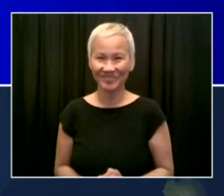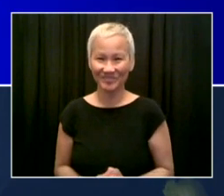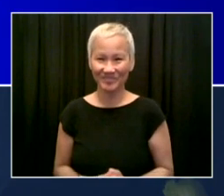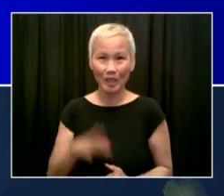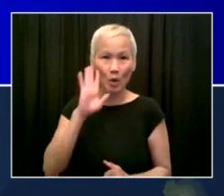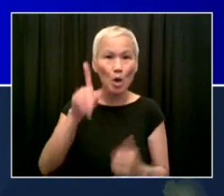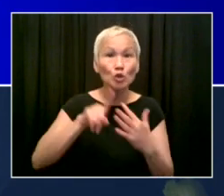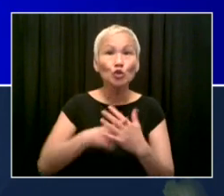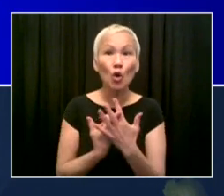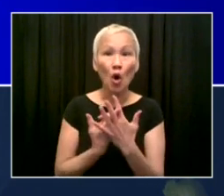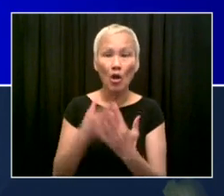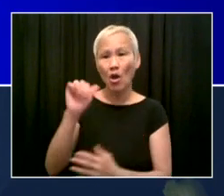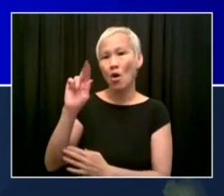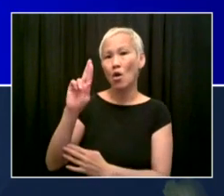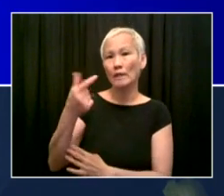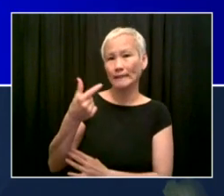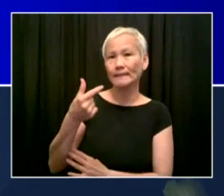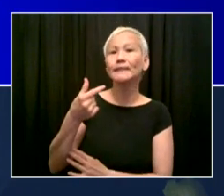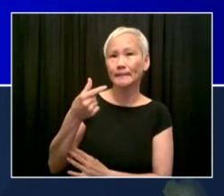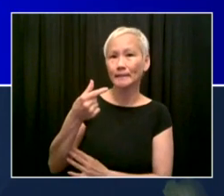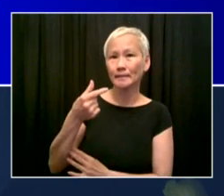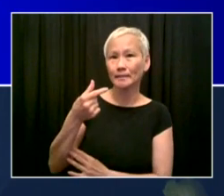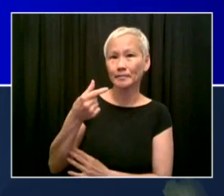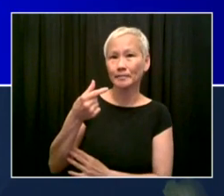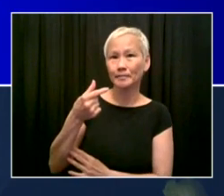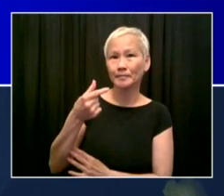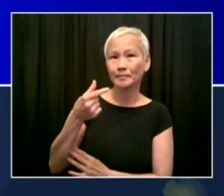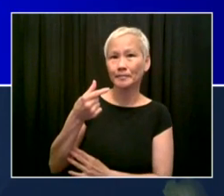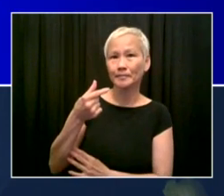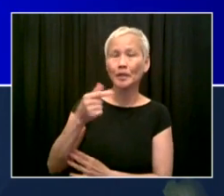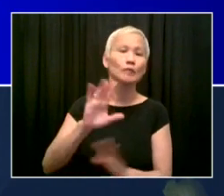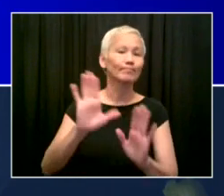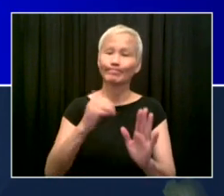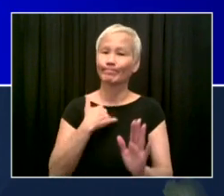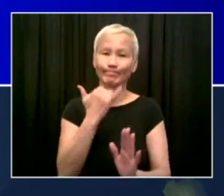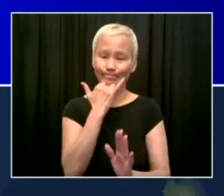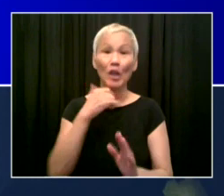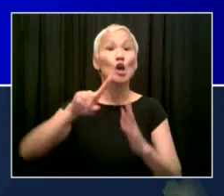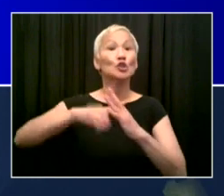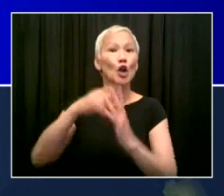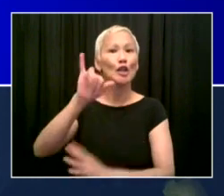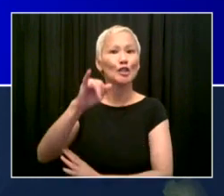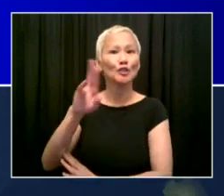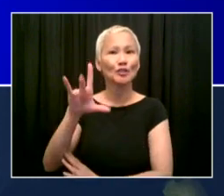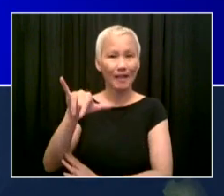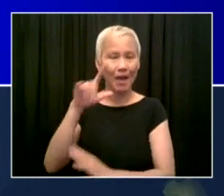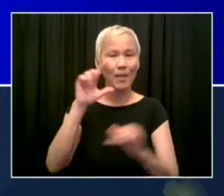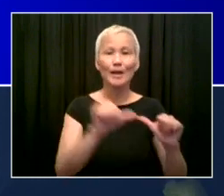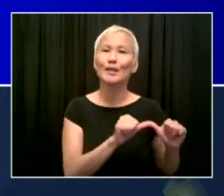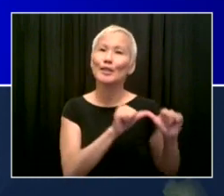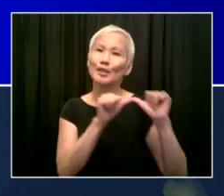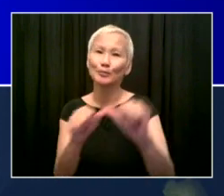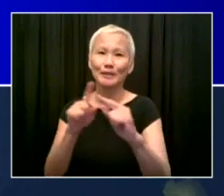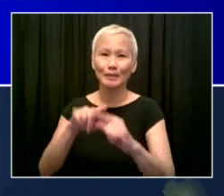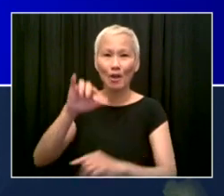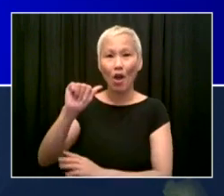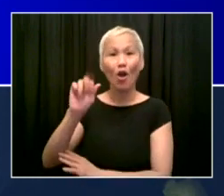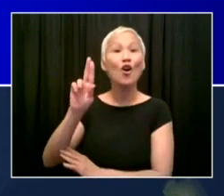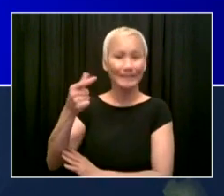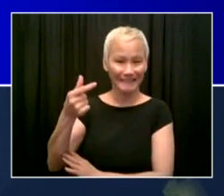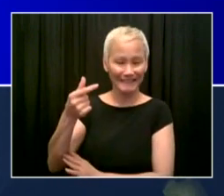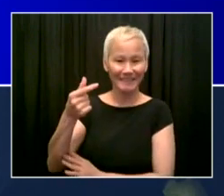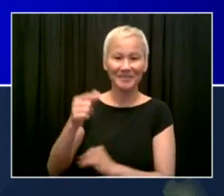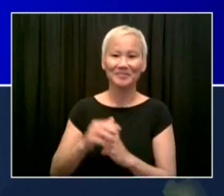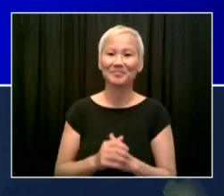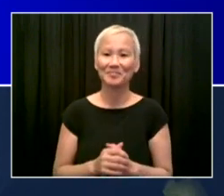is an amazing initiative. 500 restaurants participating across all 5 boroughs. This is going to be amazing. Think about